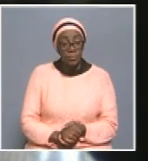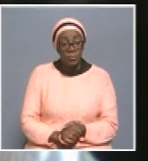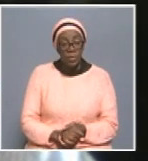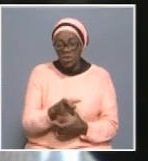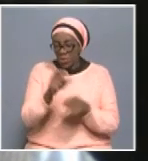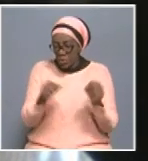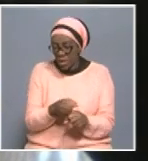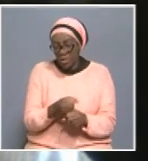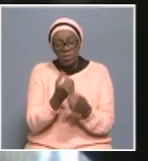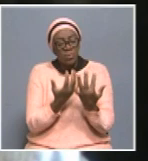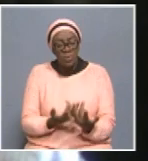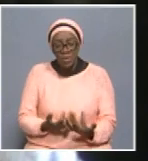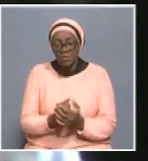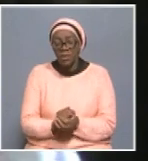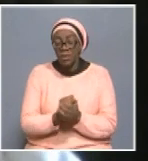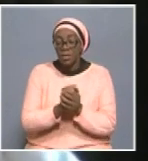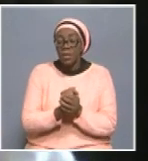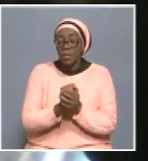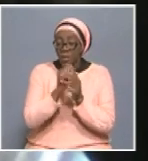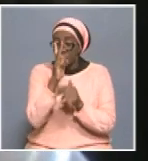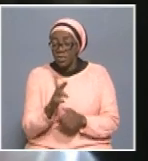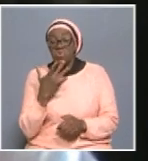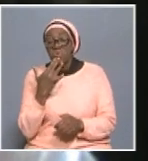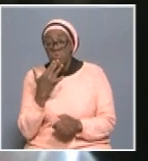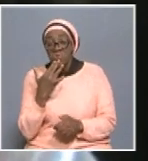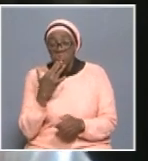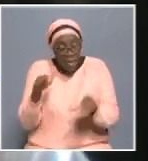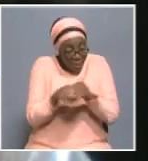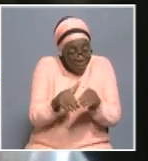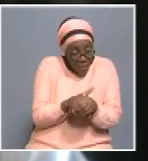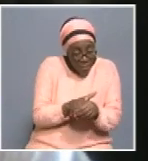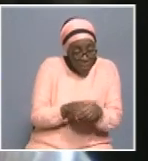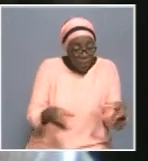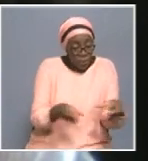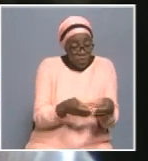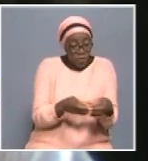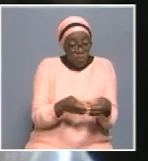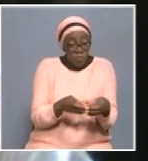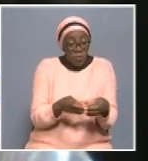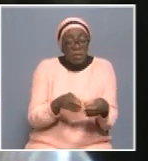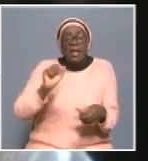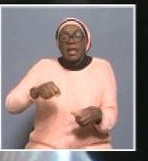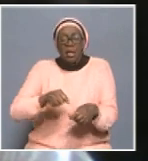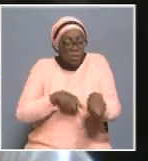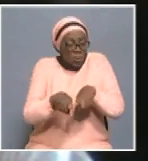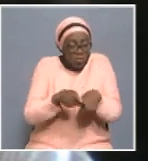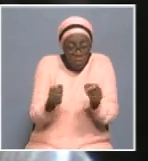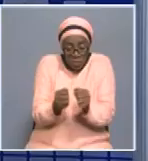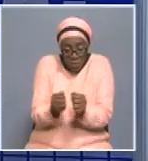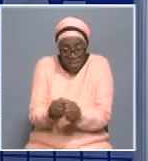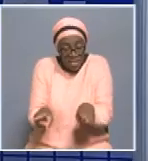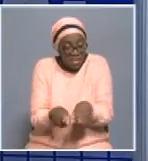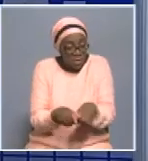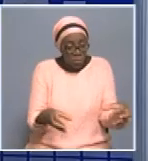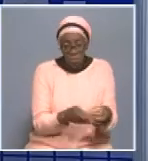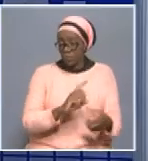not expected that somebody who claims to be part of a team would still want to compete with a team that he claims to be part of. Right. Now, Ndorokaze, can